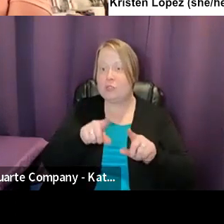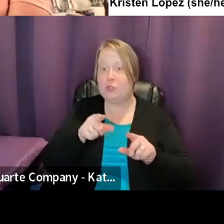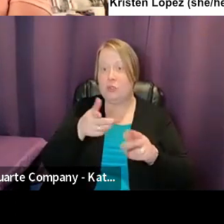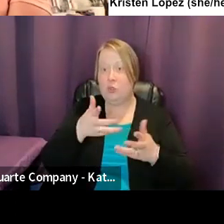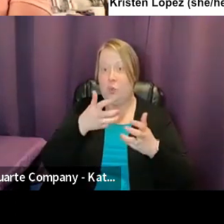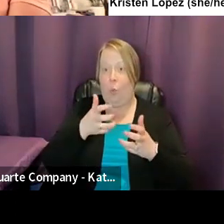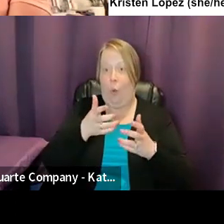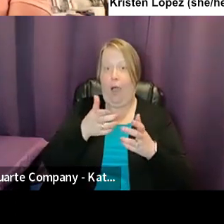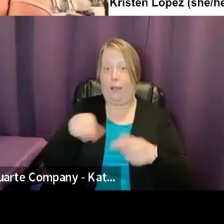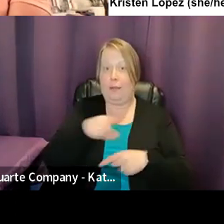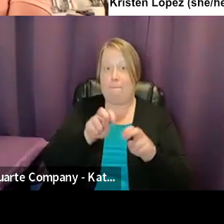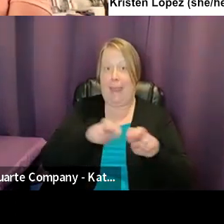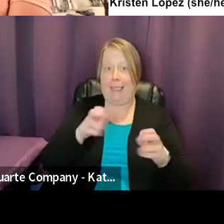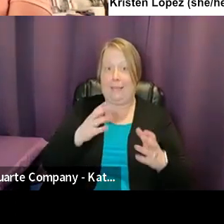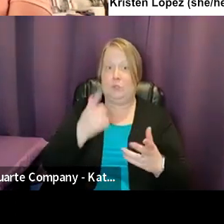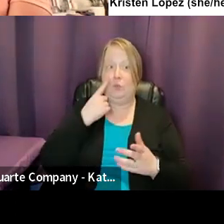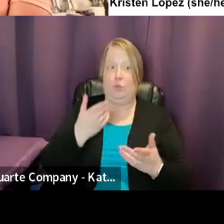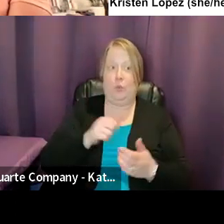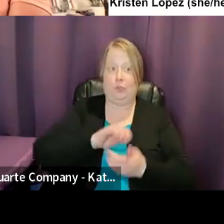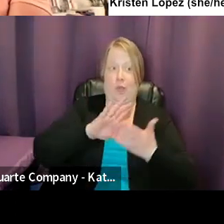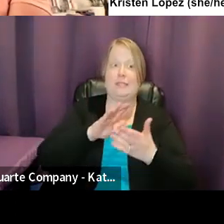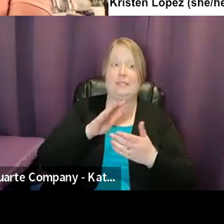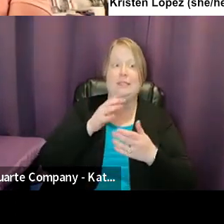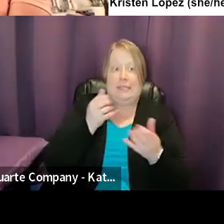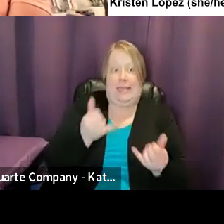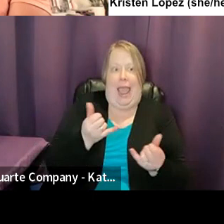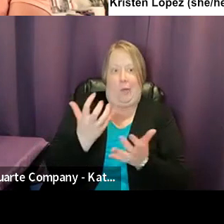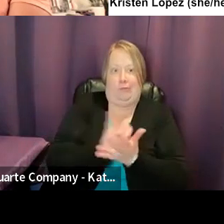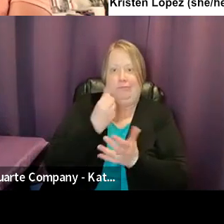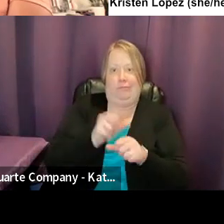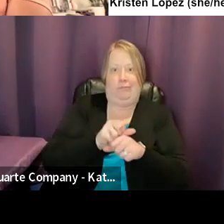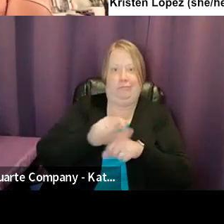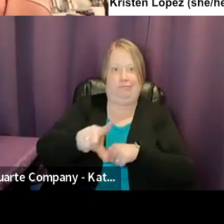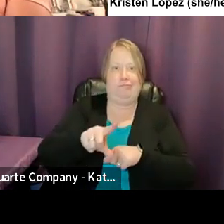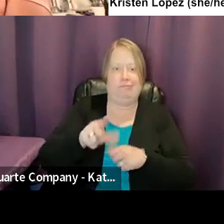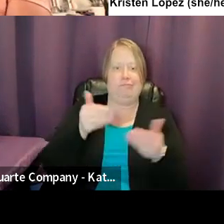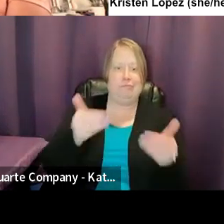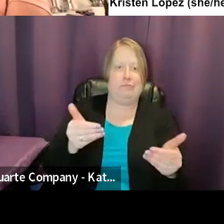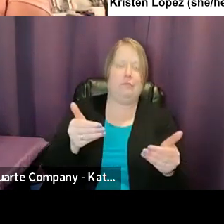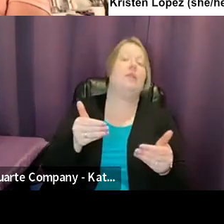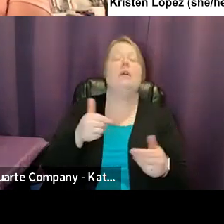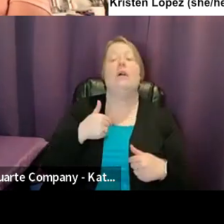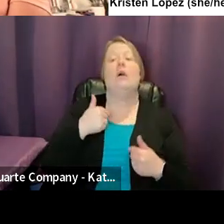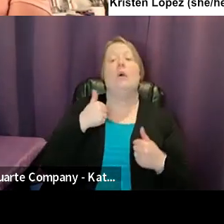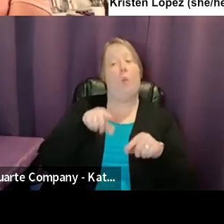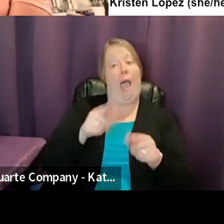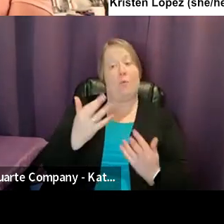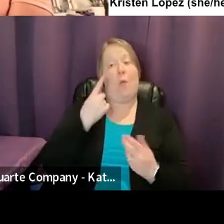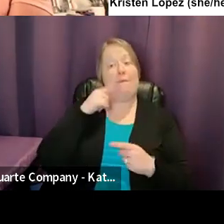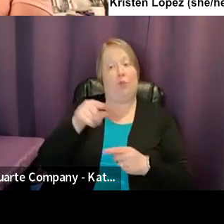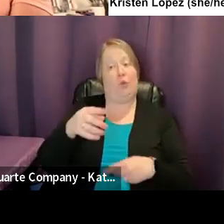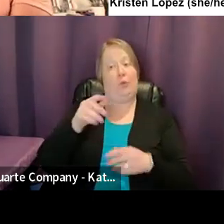our panelists to address, now is your time to send those questions. As we wait for those to come in, I